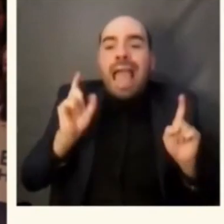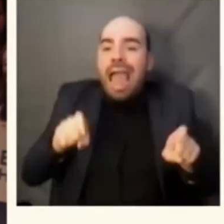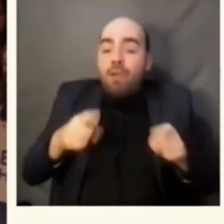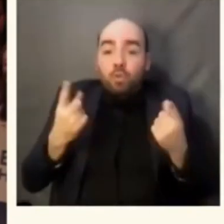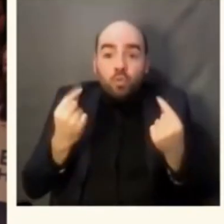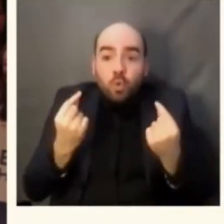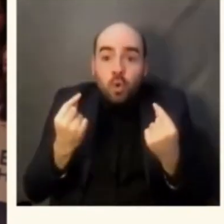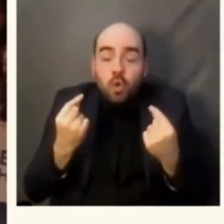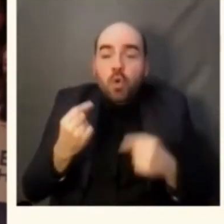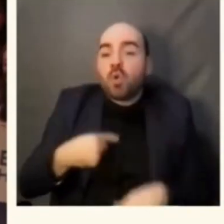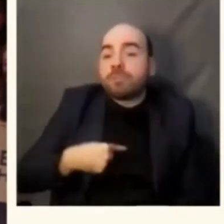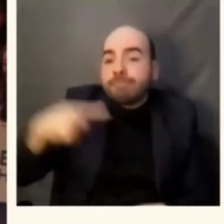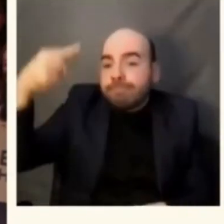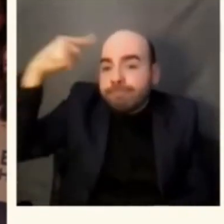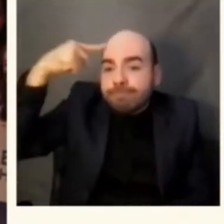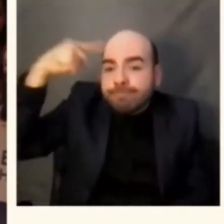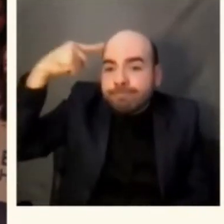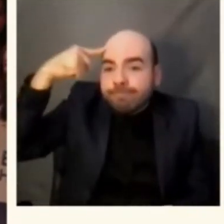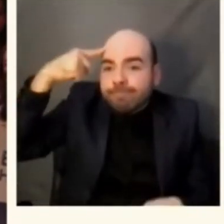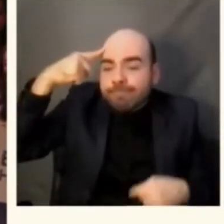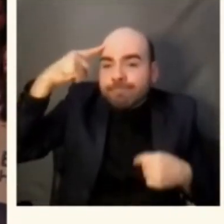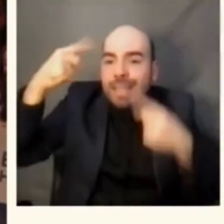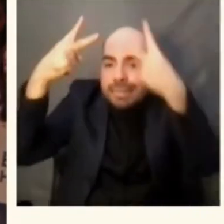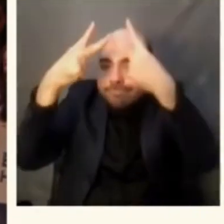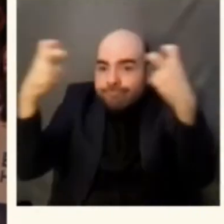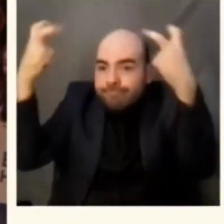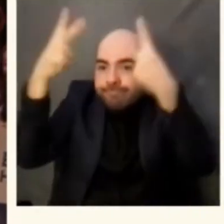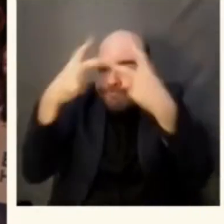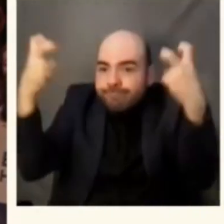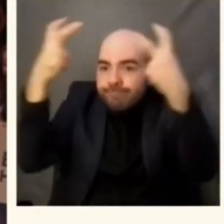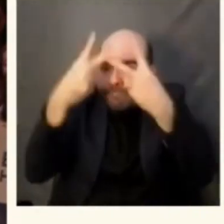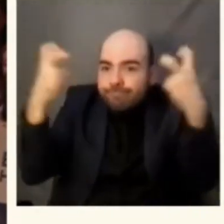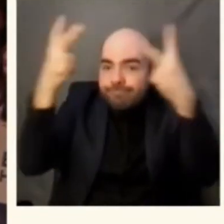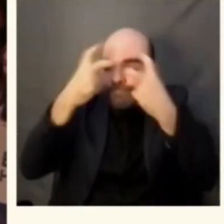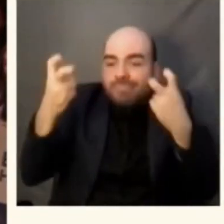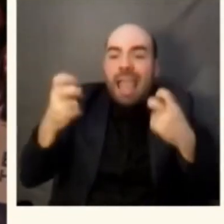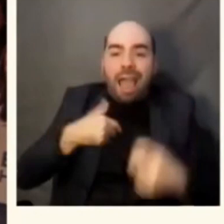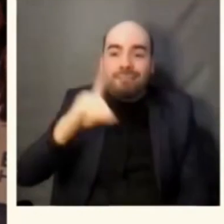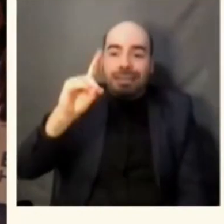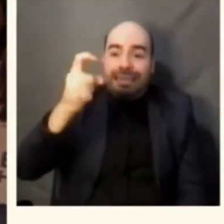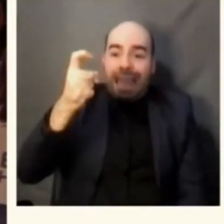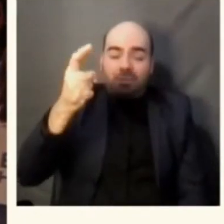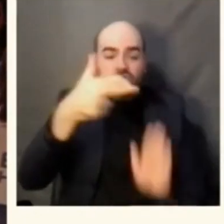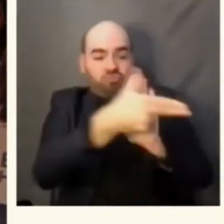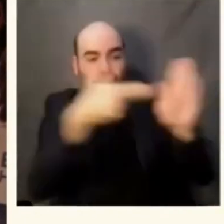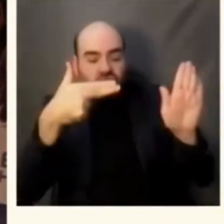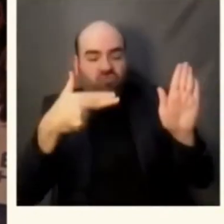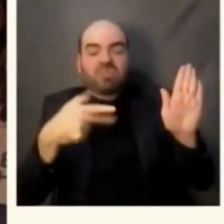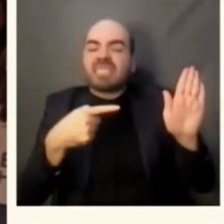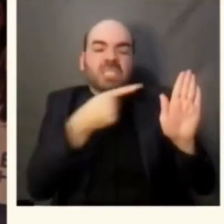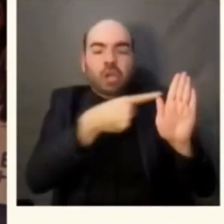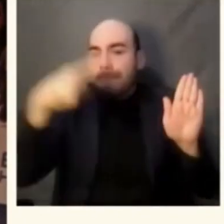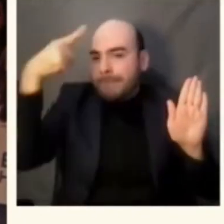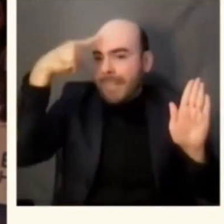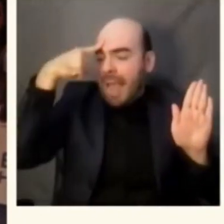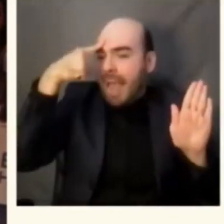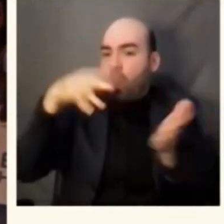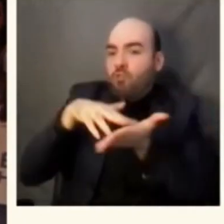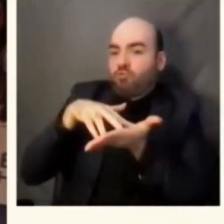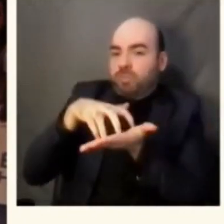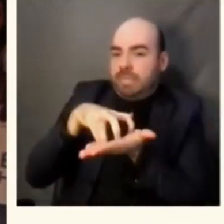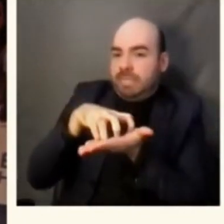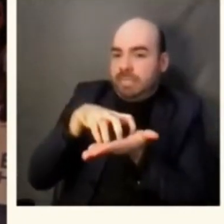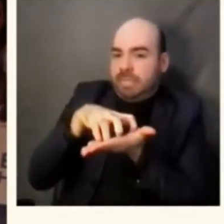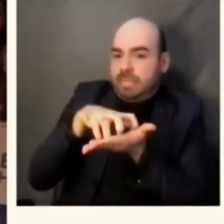psychiatric evaluation to declare her mentally unfit before the doctor